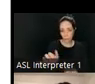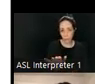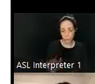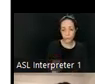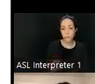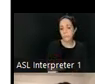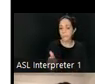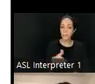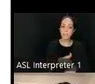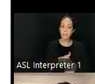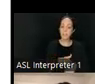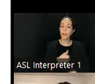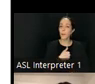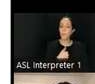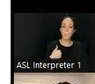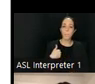members can